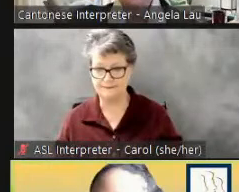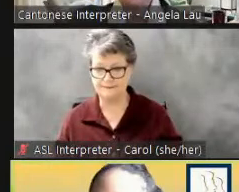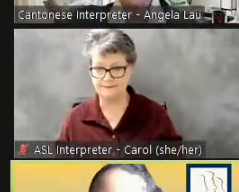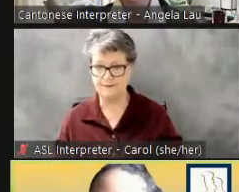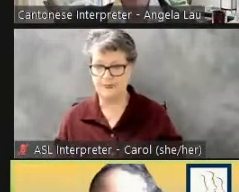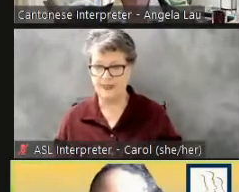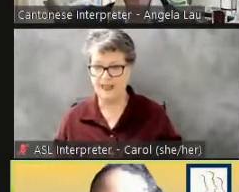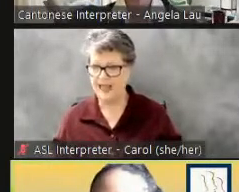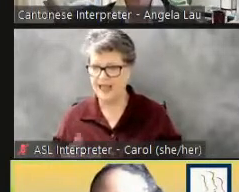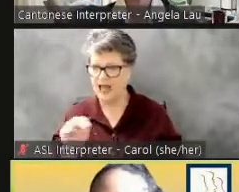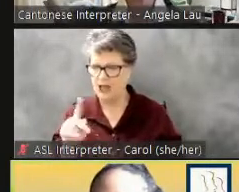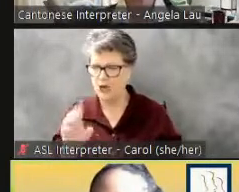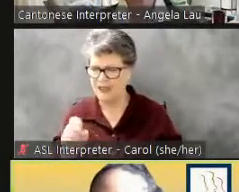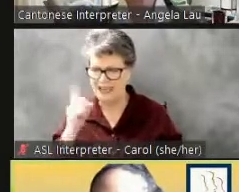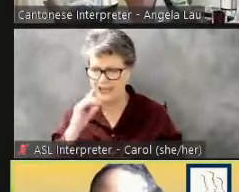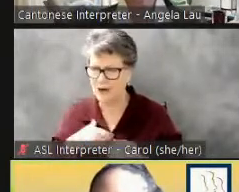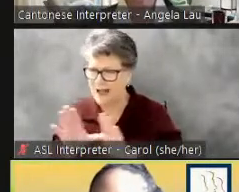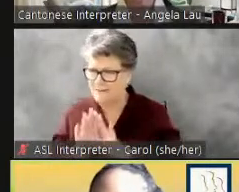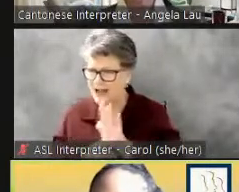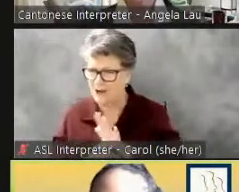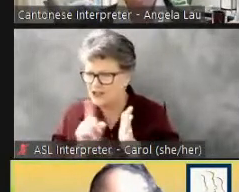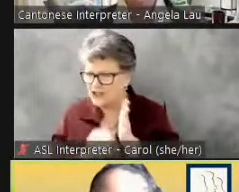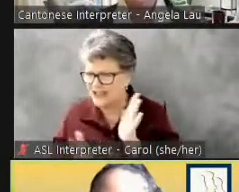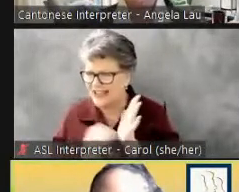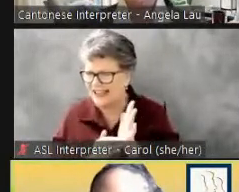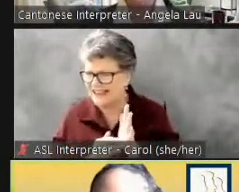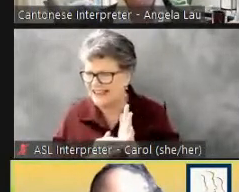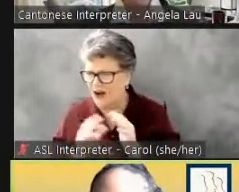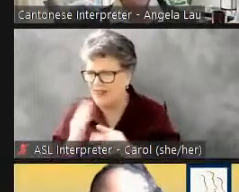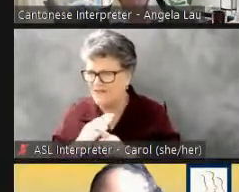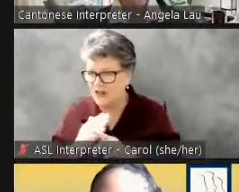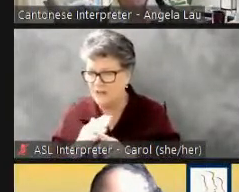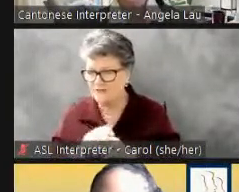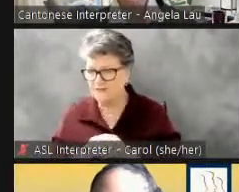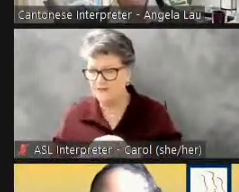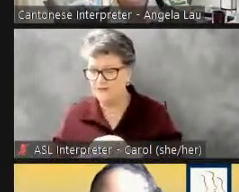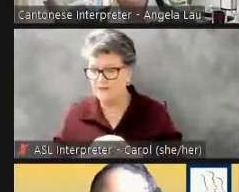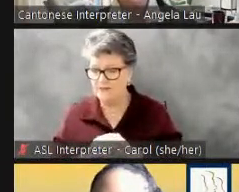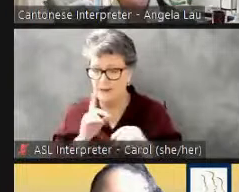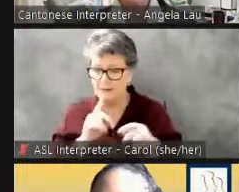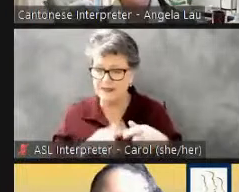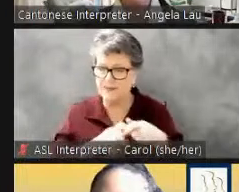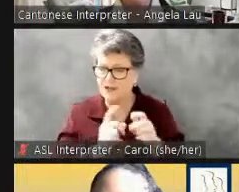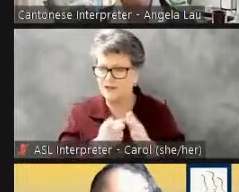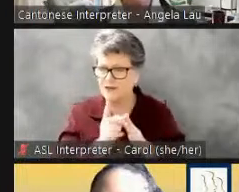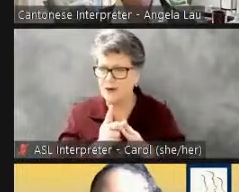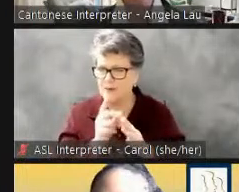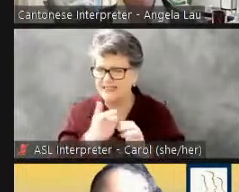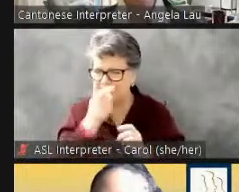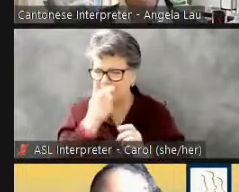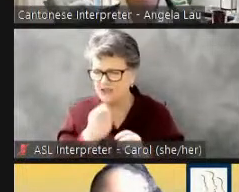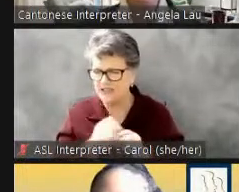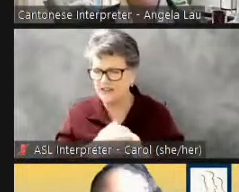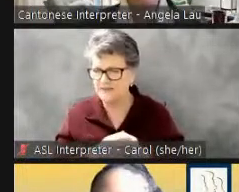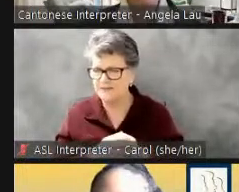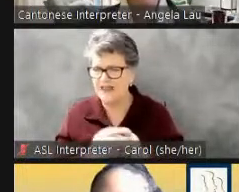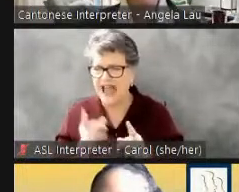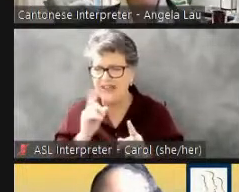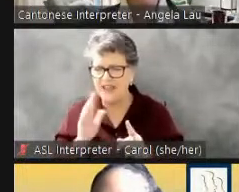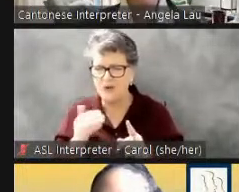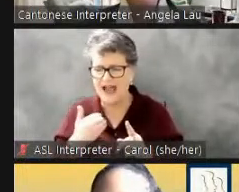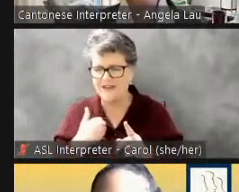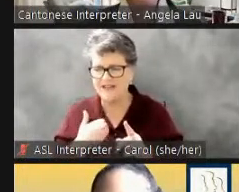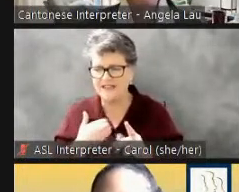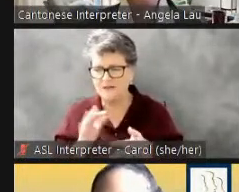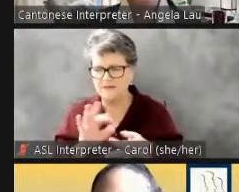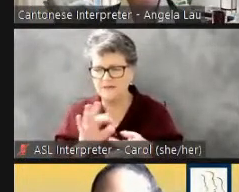Lupe, can you hear my background? Just checking again on volume. Let me pause because it's interesting. Angela, I think that we're having some issues with